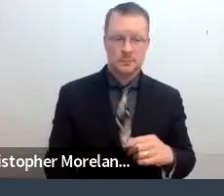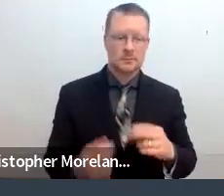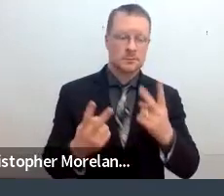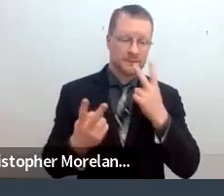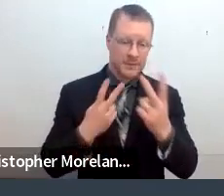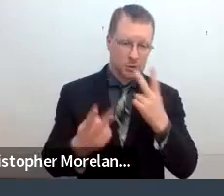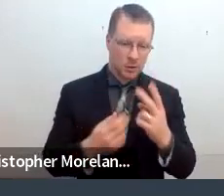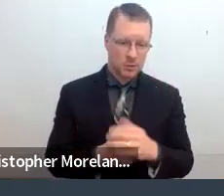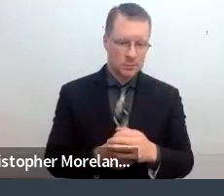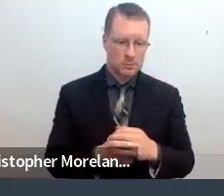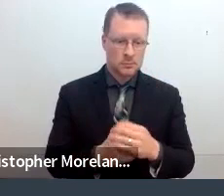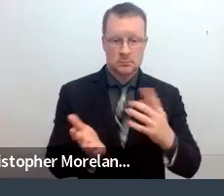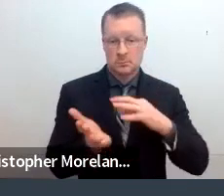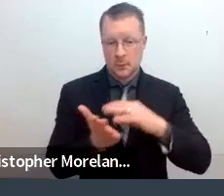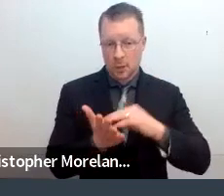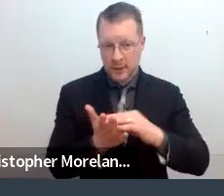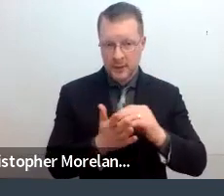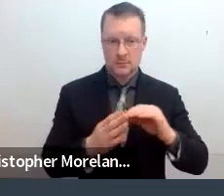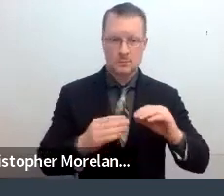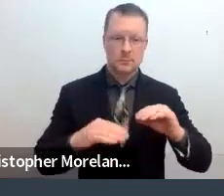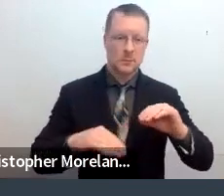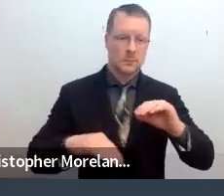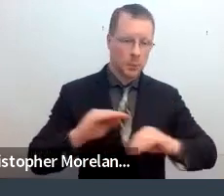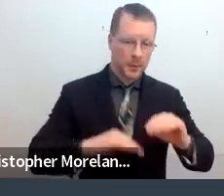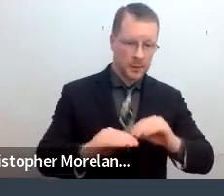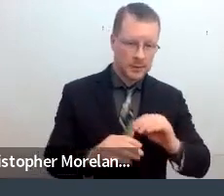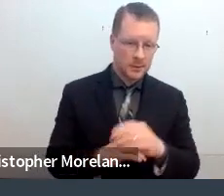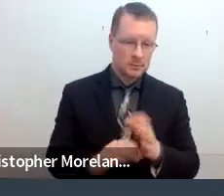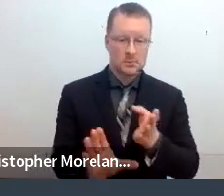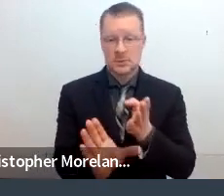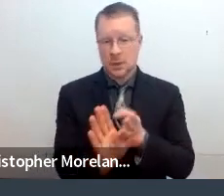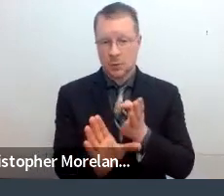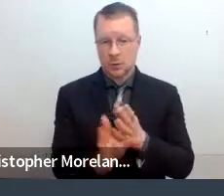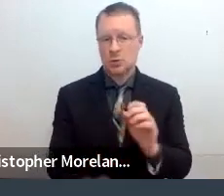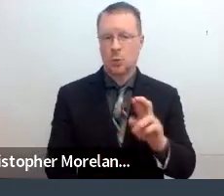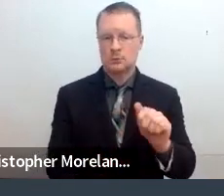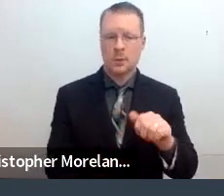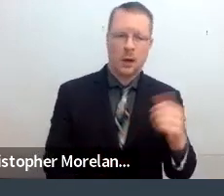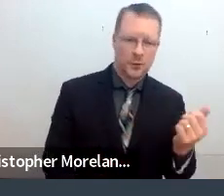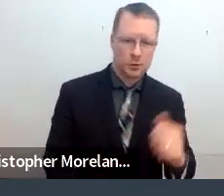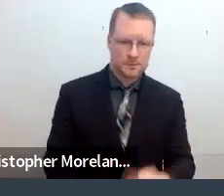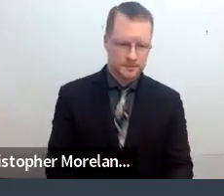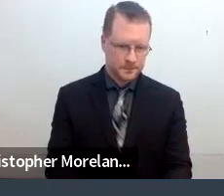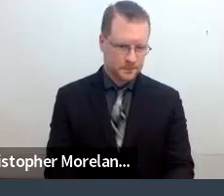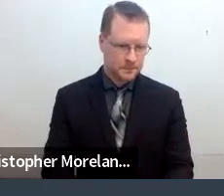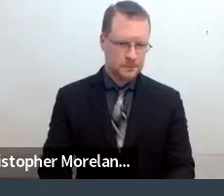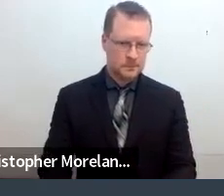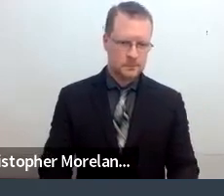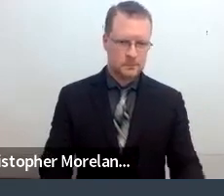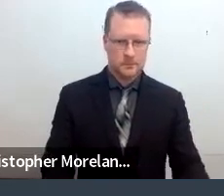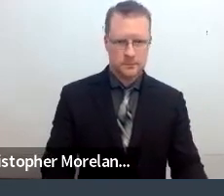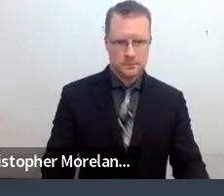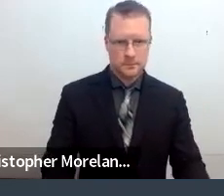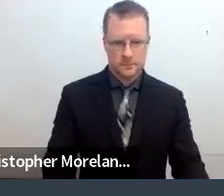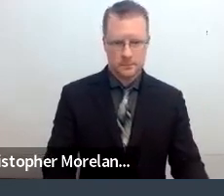health, deaf and hard of hearing, vision impairment, learning impairment,